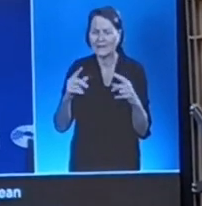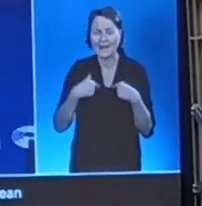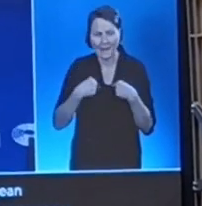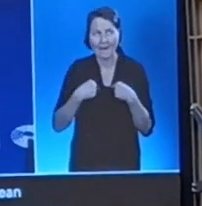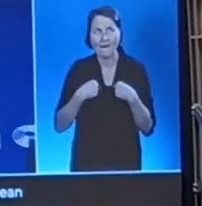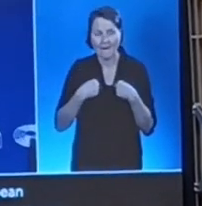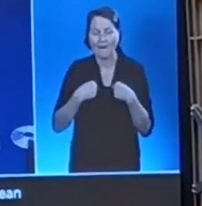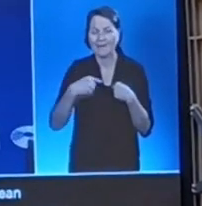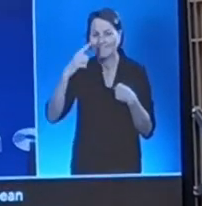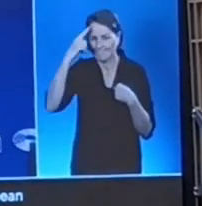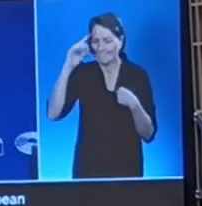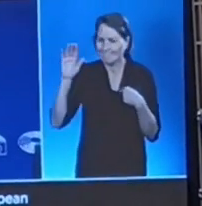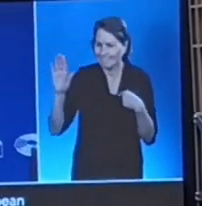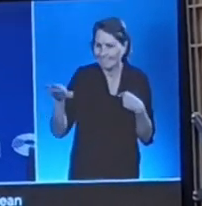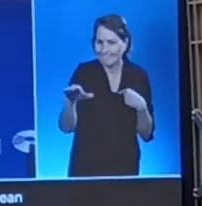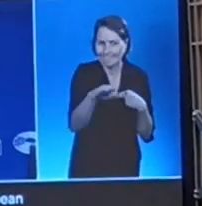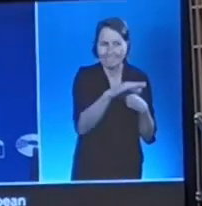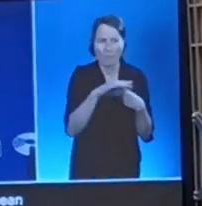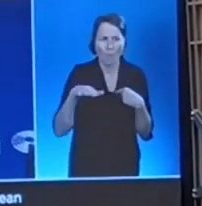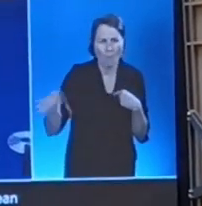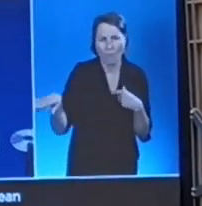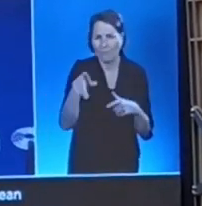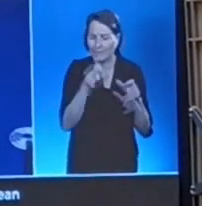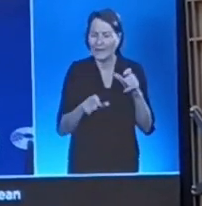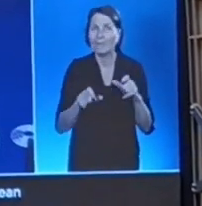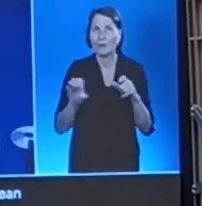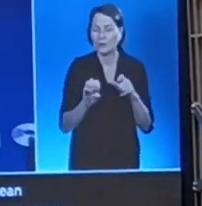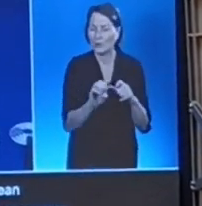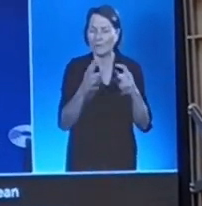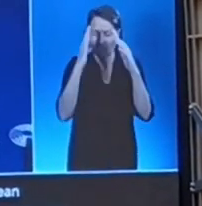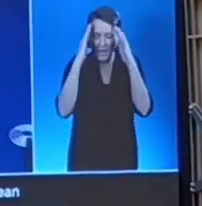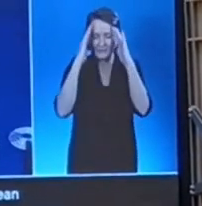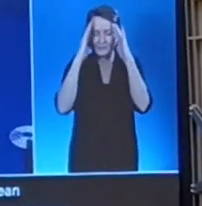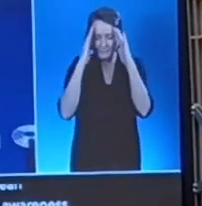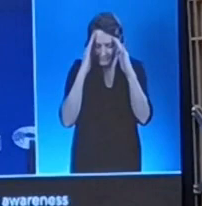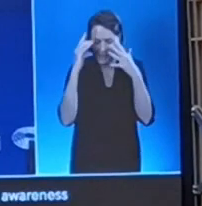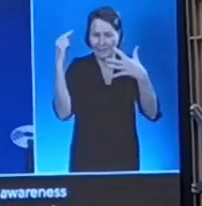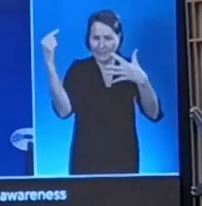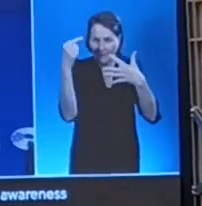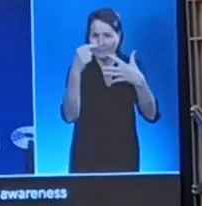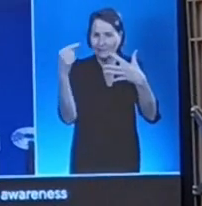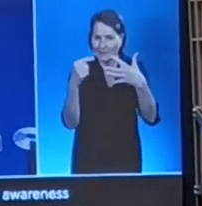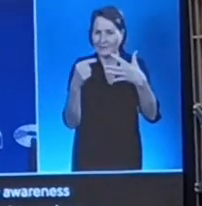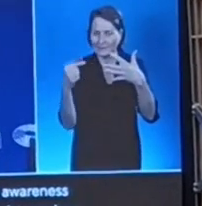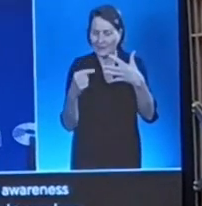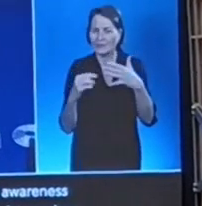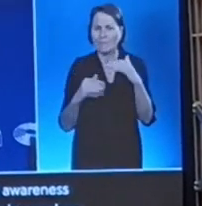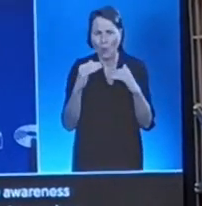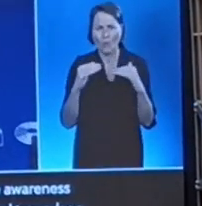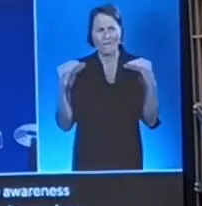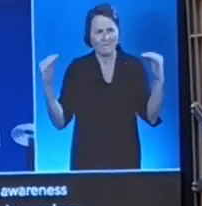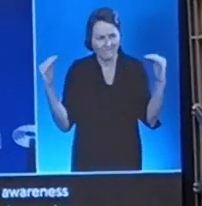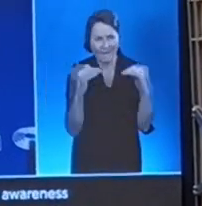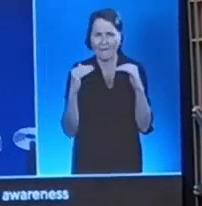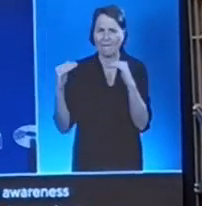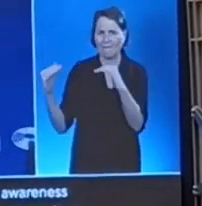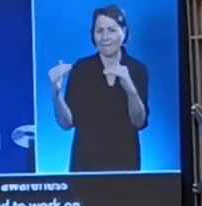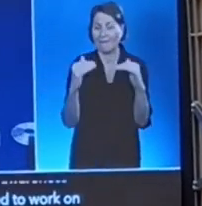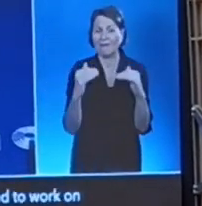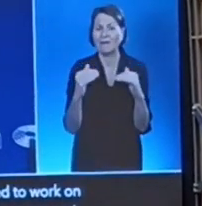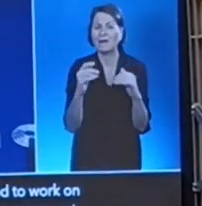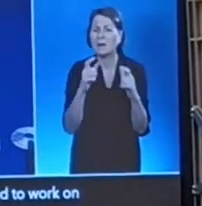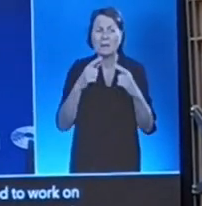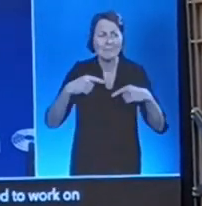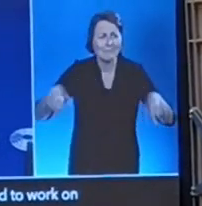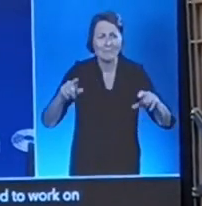in Europe still need to work on for more fairness. Many struggle for access and